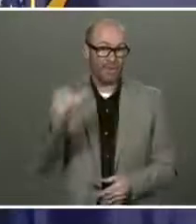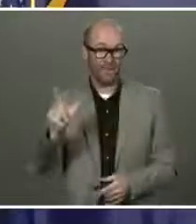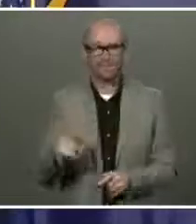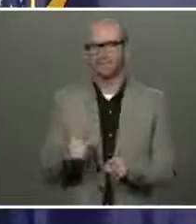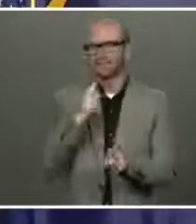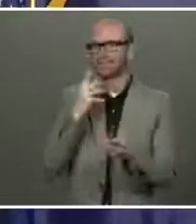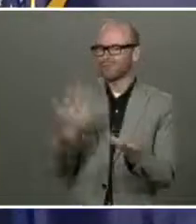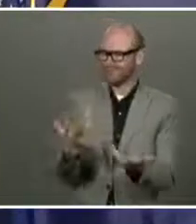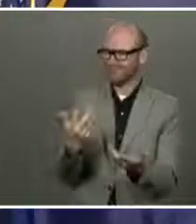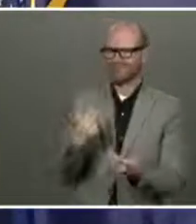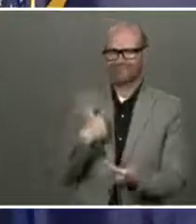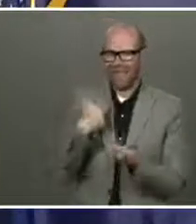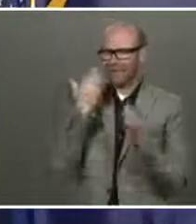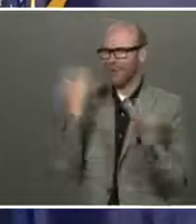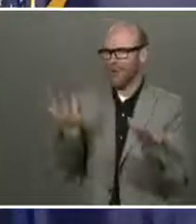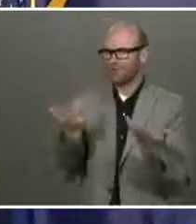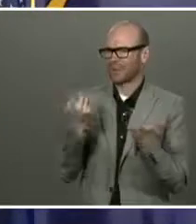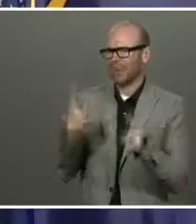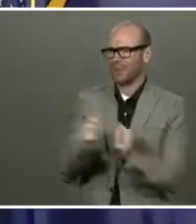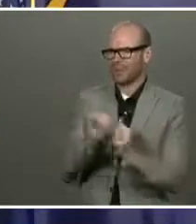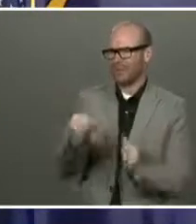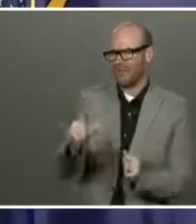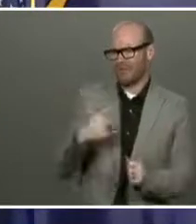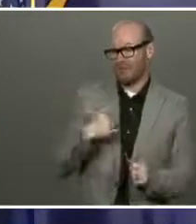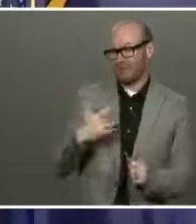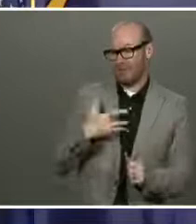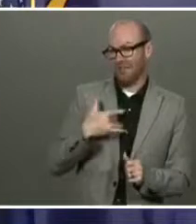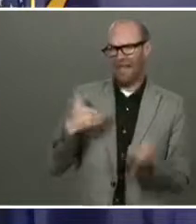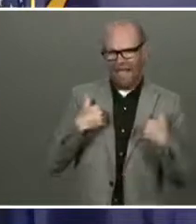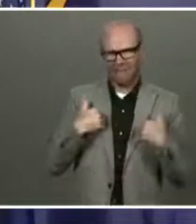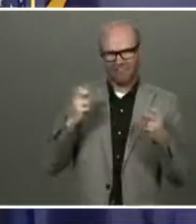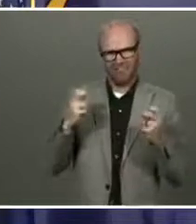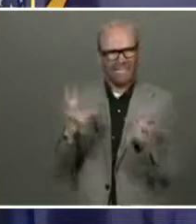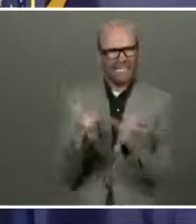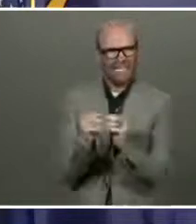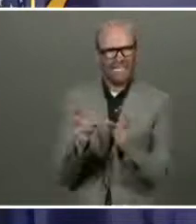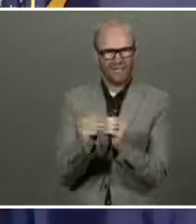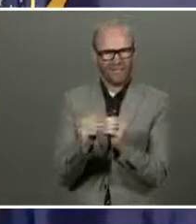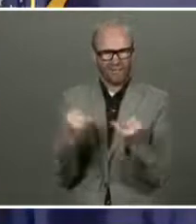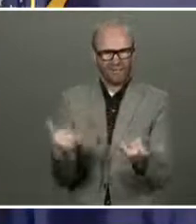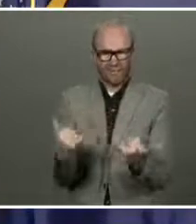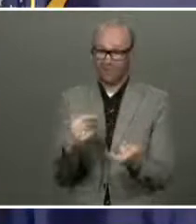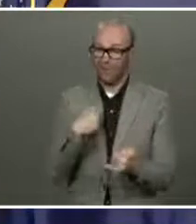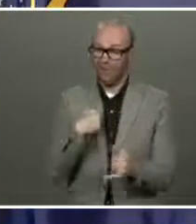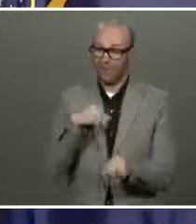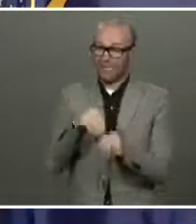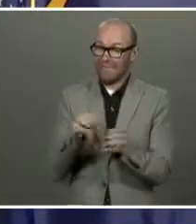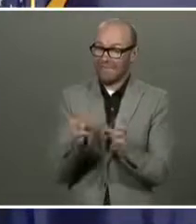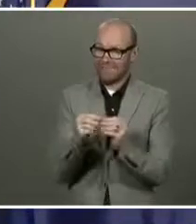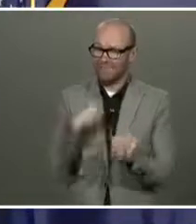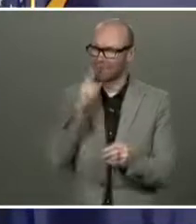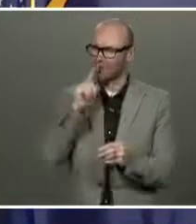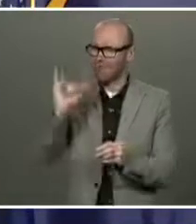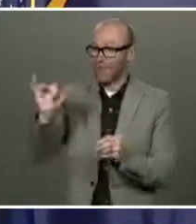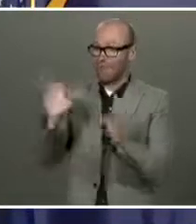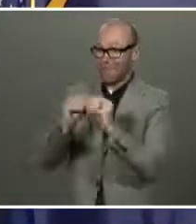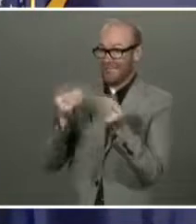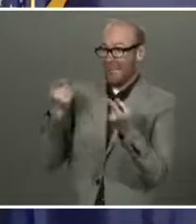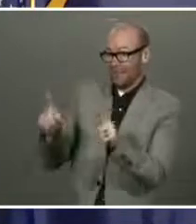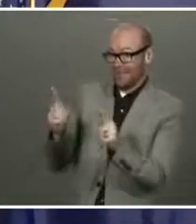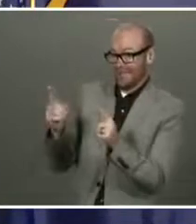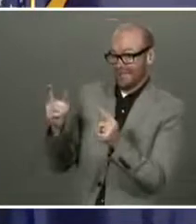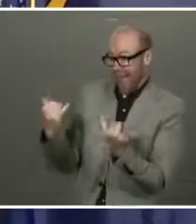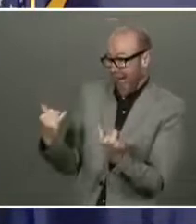going to happen there. I believe there's a hearing on it today. Again, I've been in meetings, and so I'm not sure if that's already happened or is happening